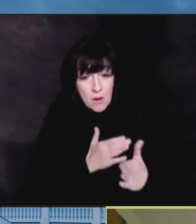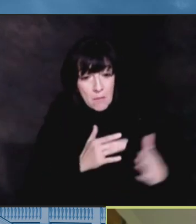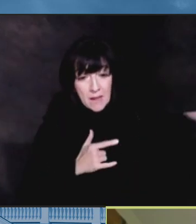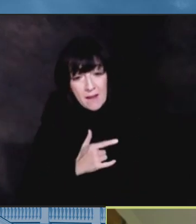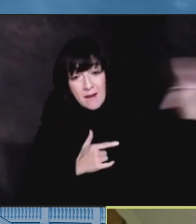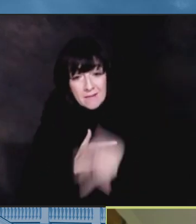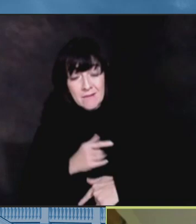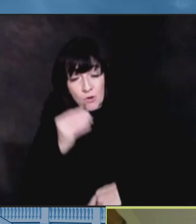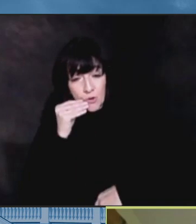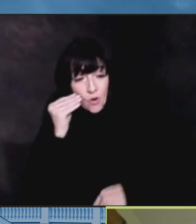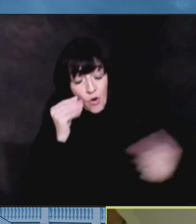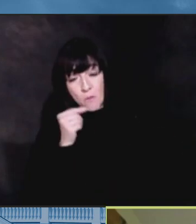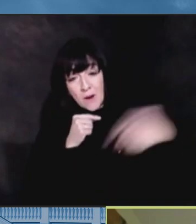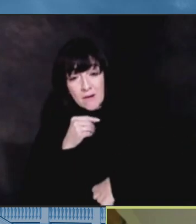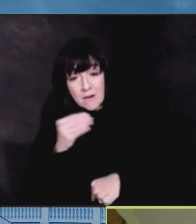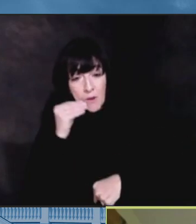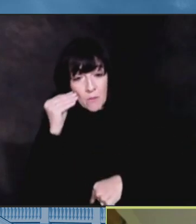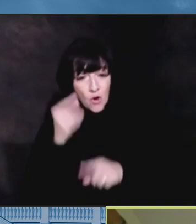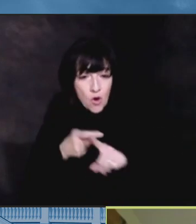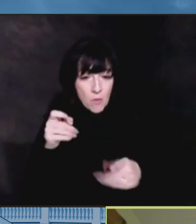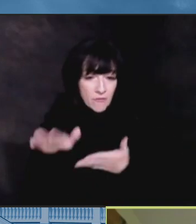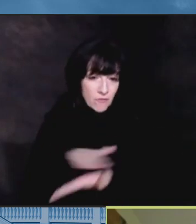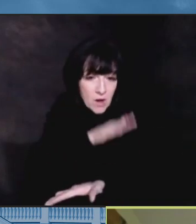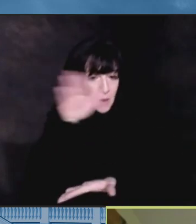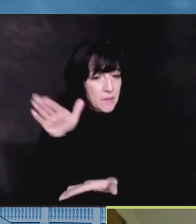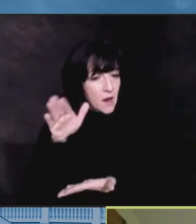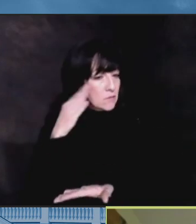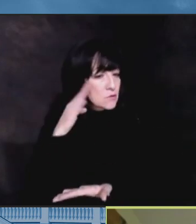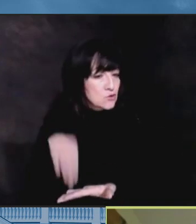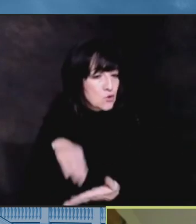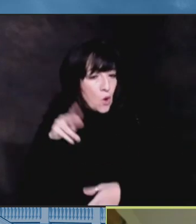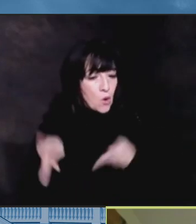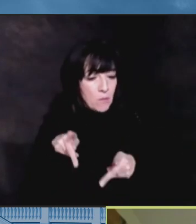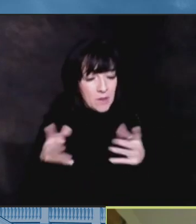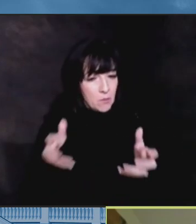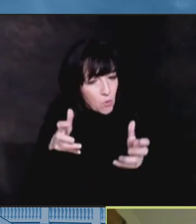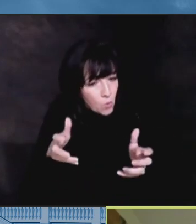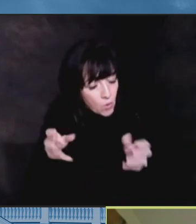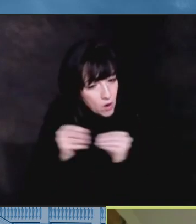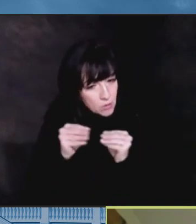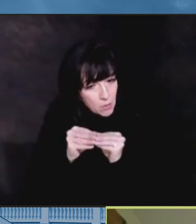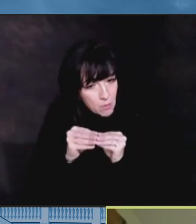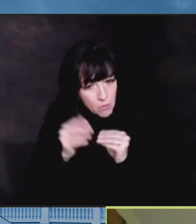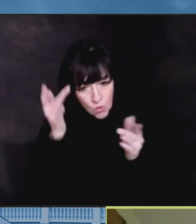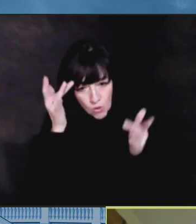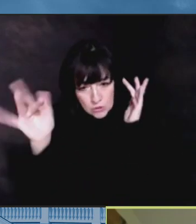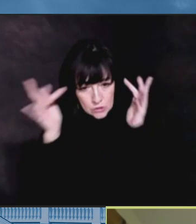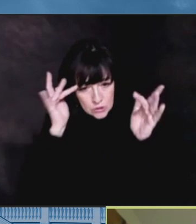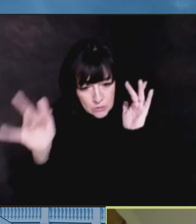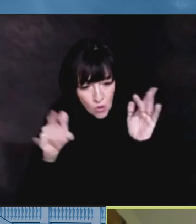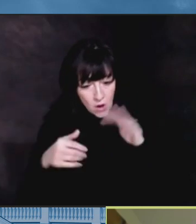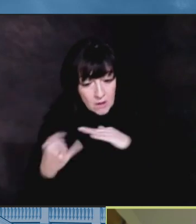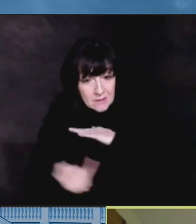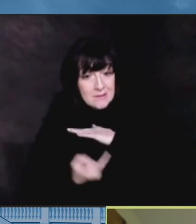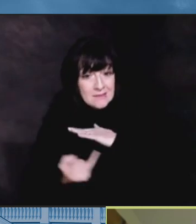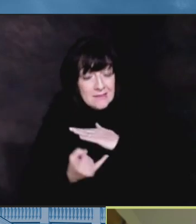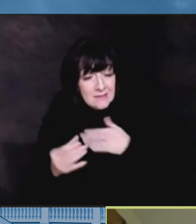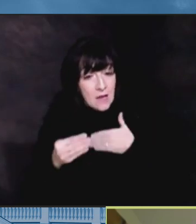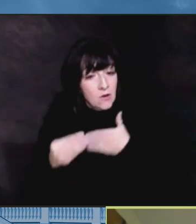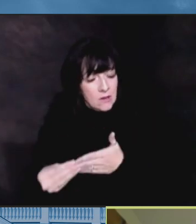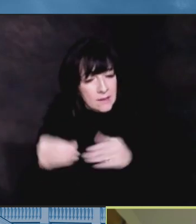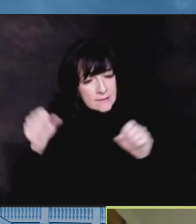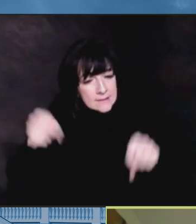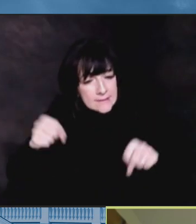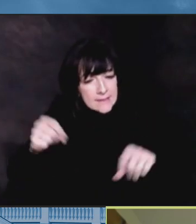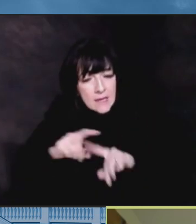or we know we want everybody to be smarter about the stay-at-home guidance, but this is something where you could order